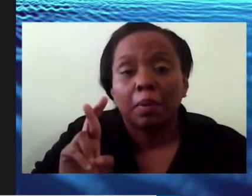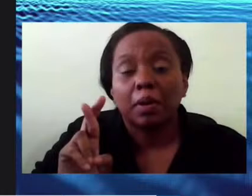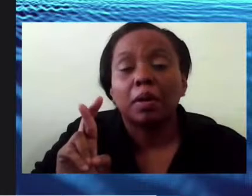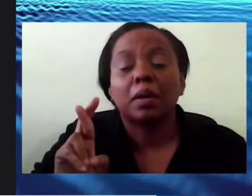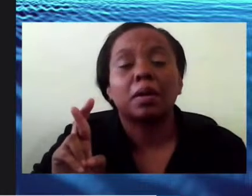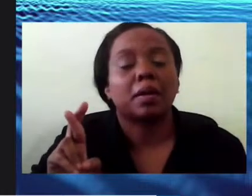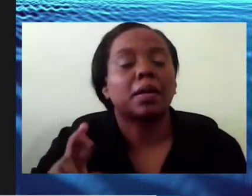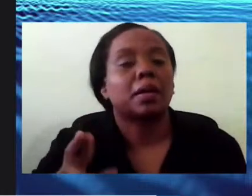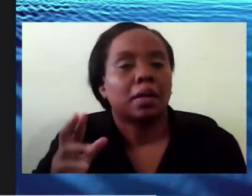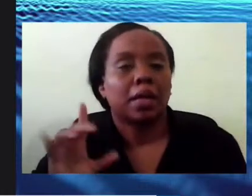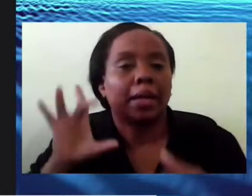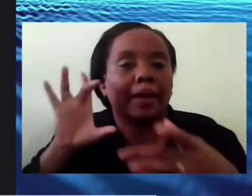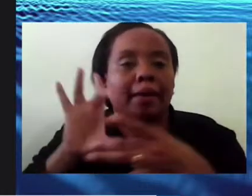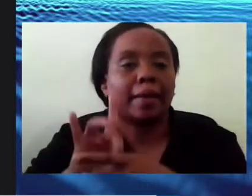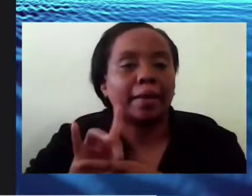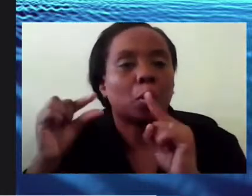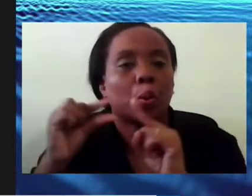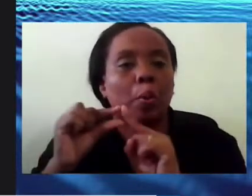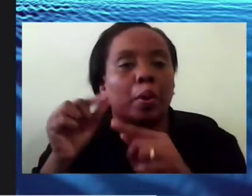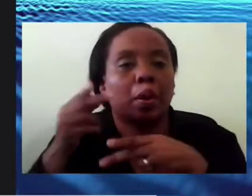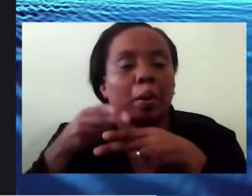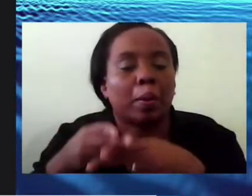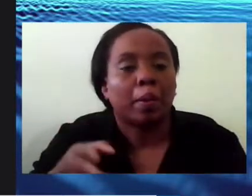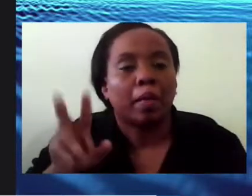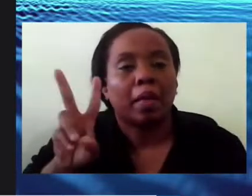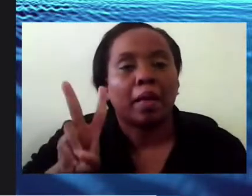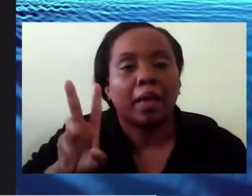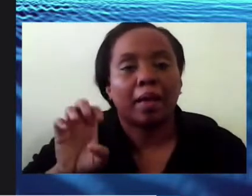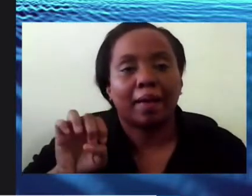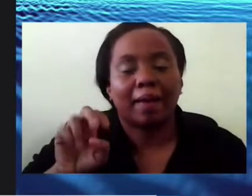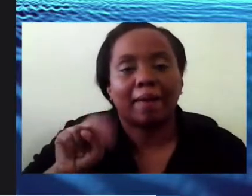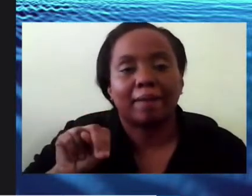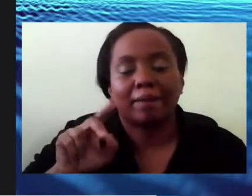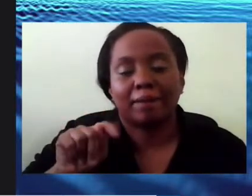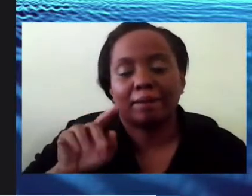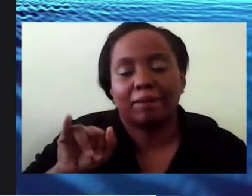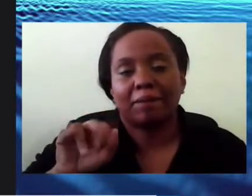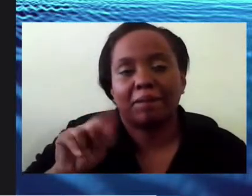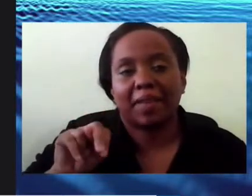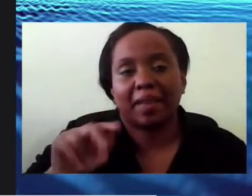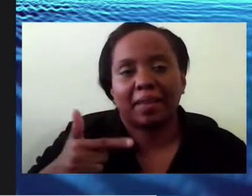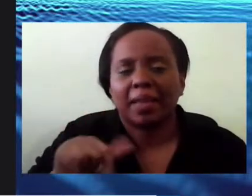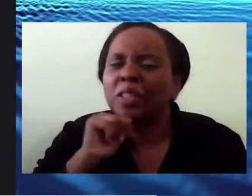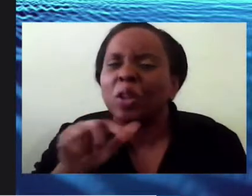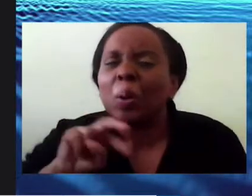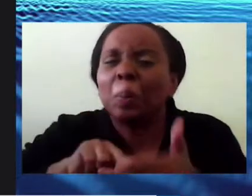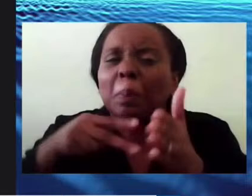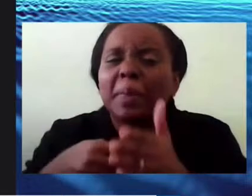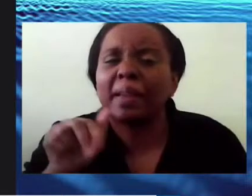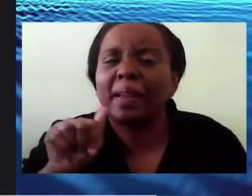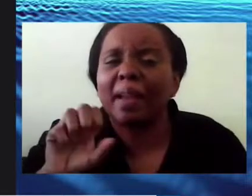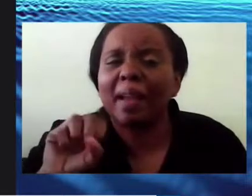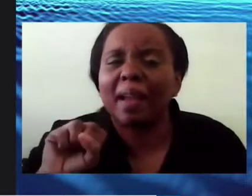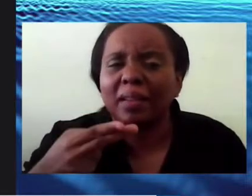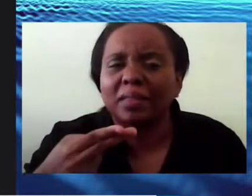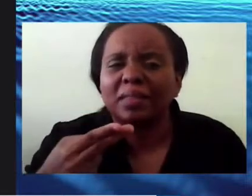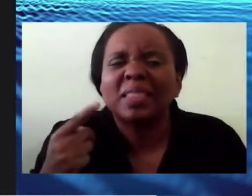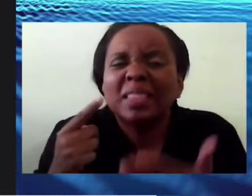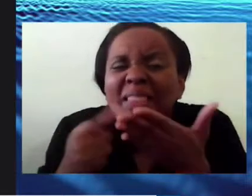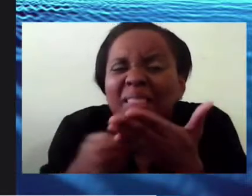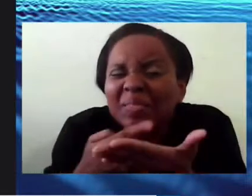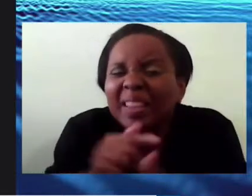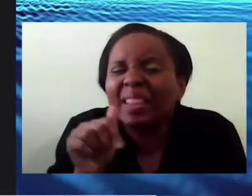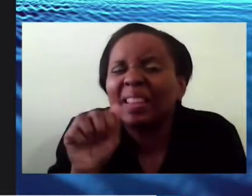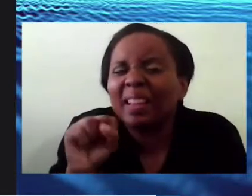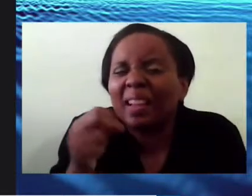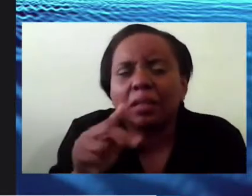venting doesn't necessarily mean that there's ash. Sometimes it's a little bit of ash, but mostly it's the